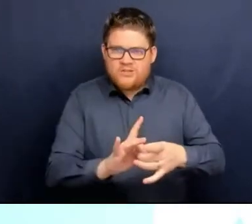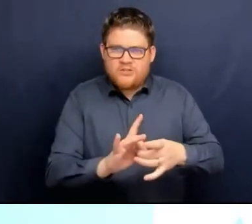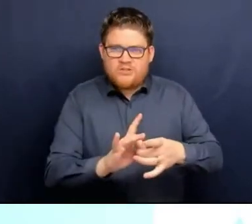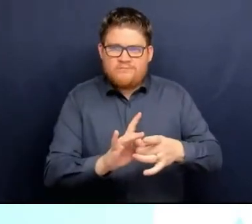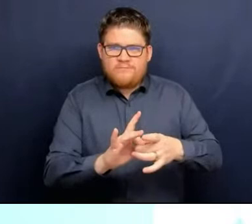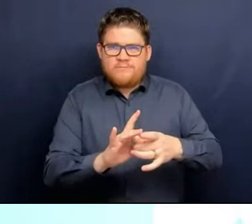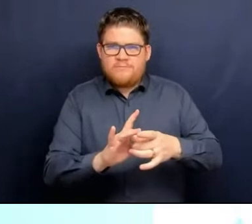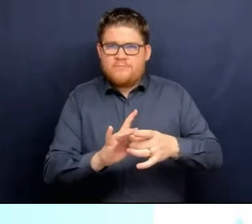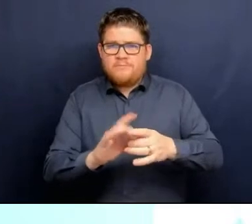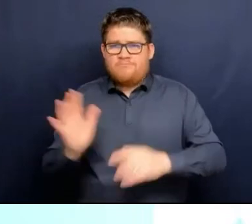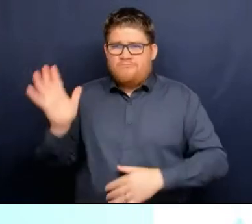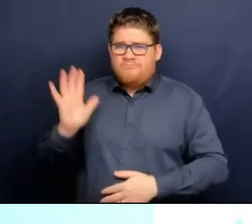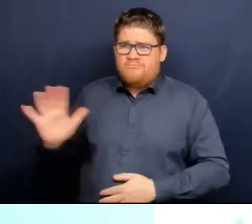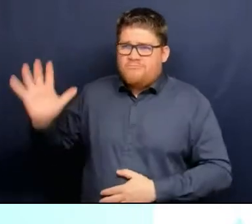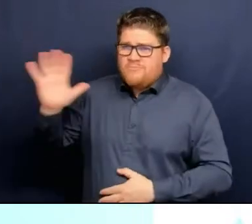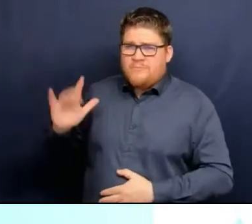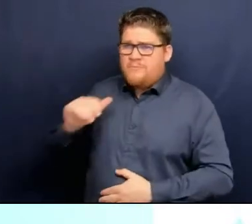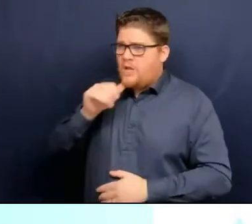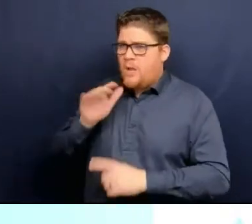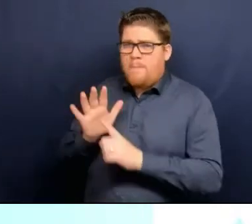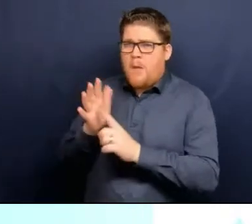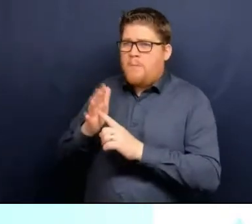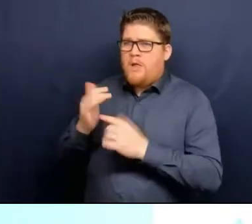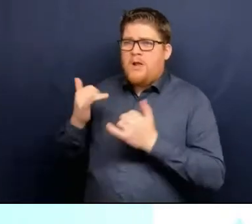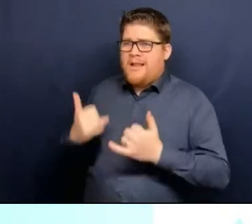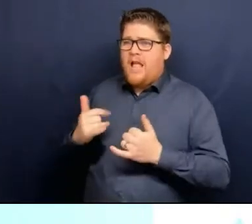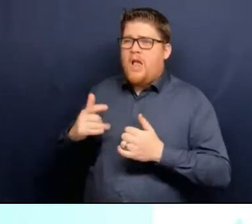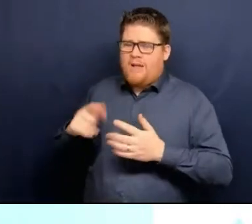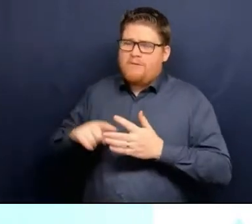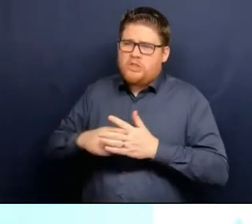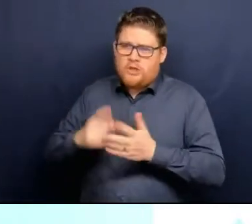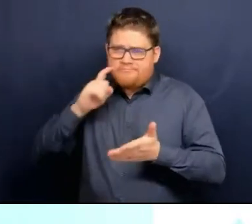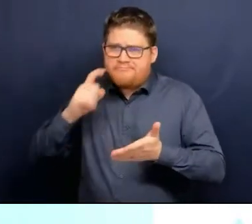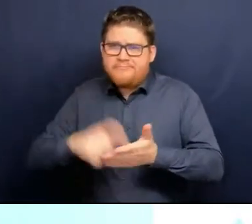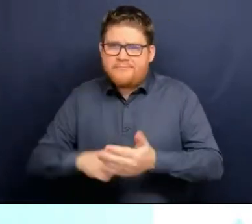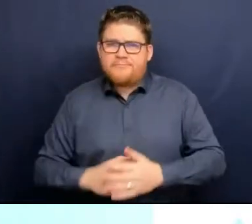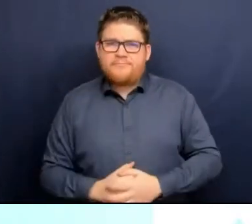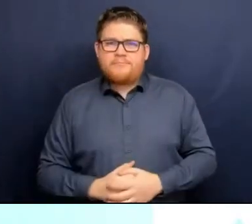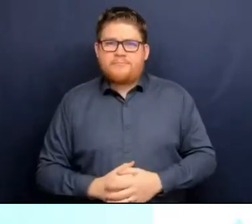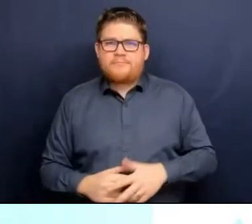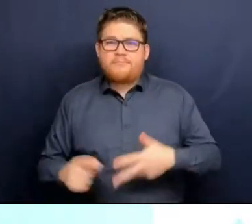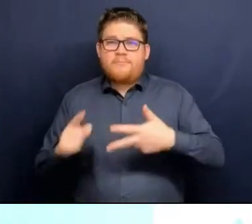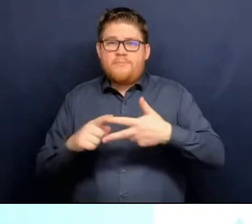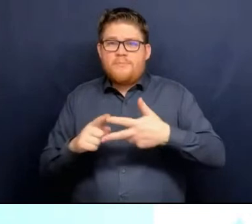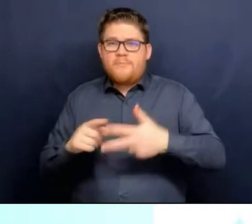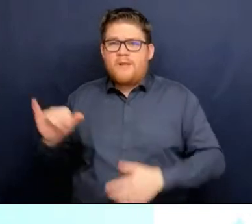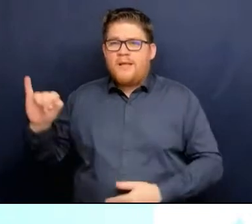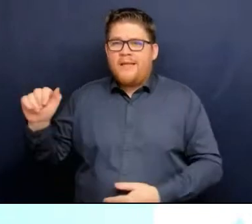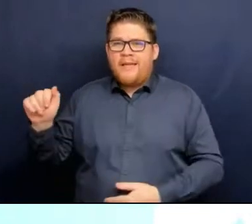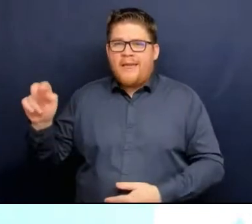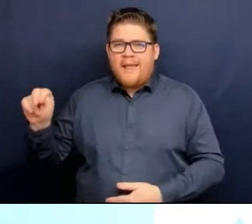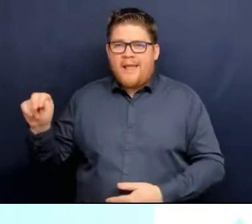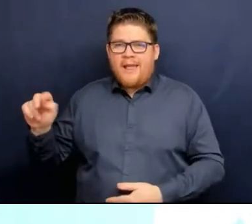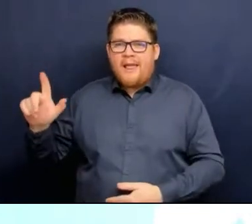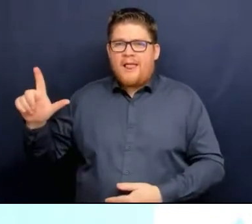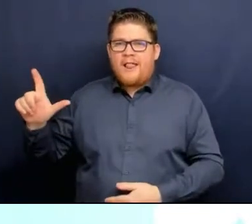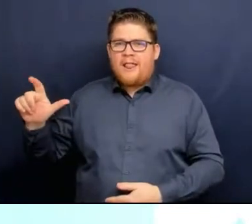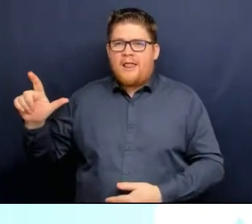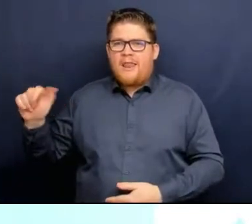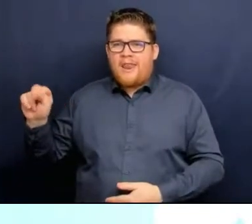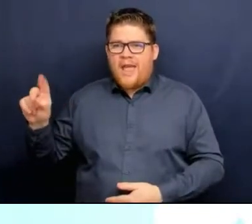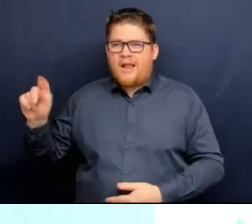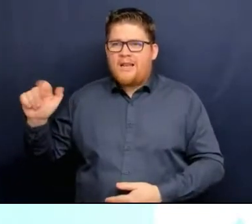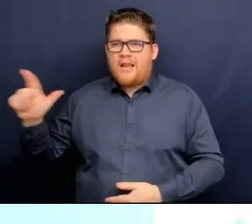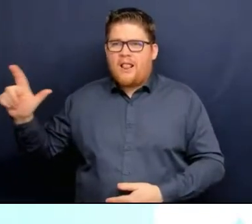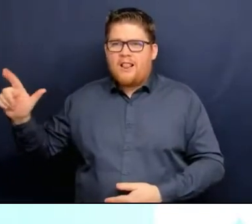tips of everyone's tongue. And also two individuals, Ian Waddell, who's no longer with us, and Tom Berger, another great